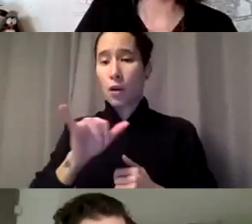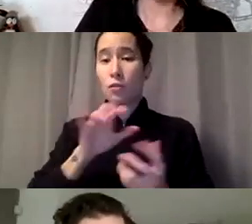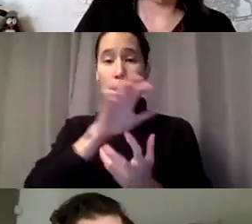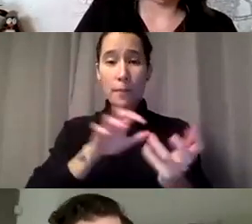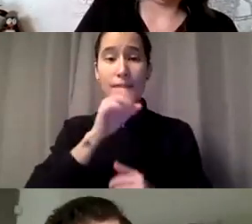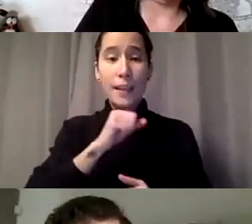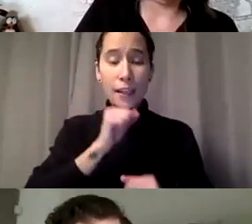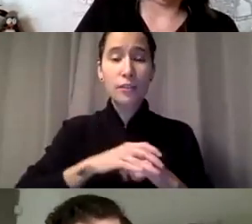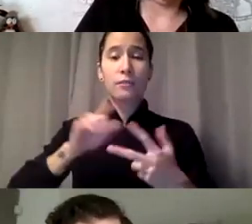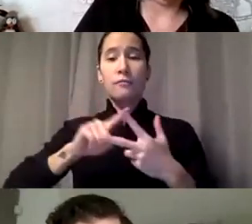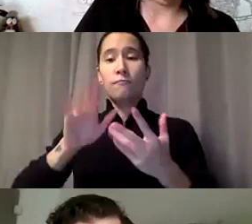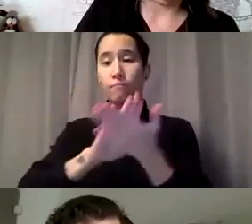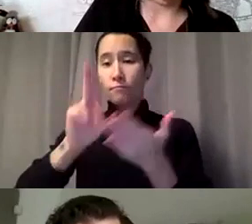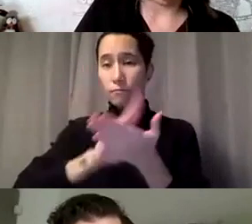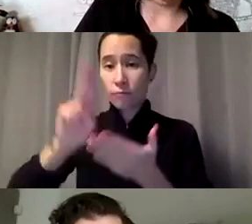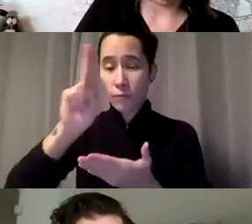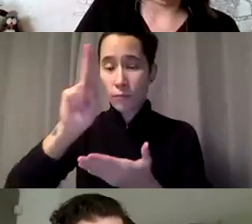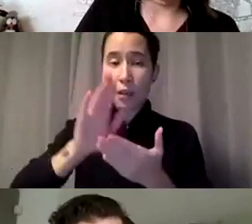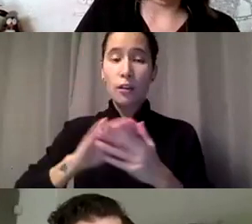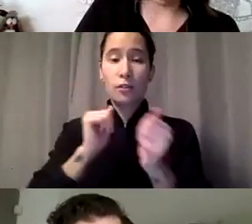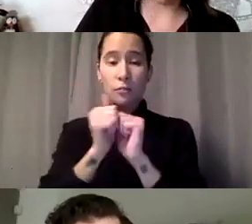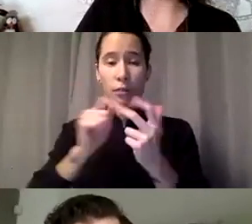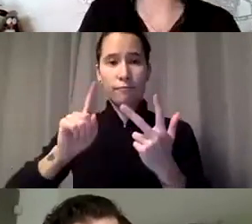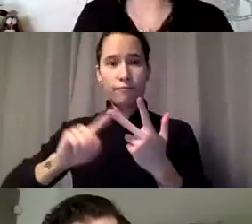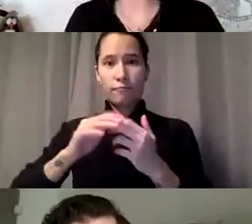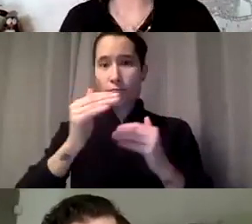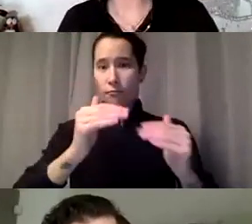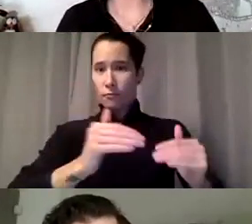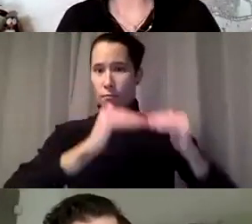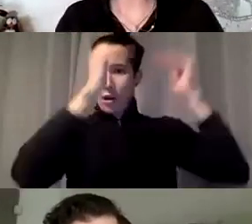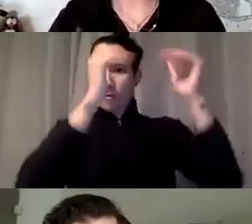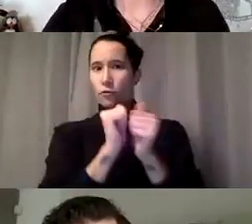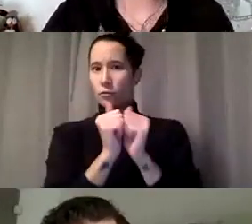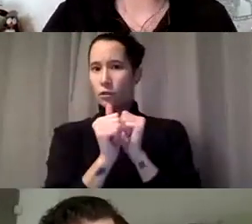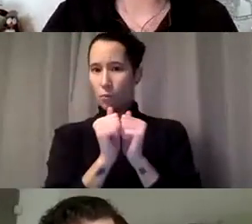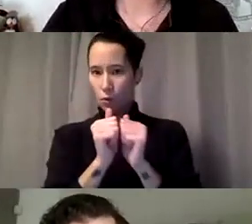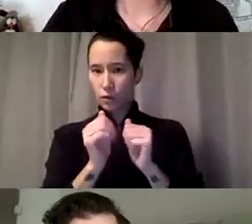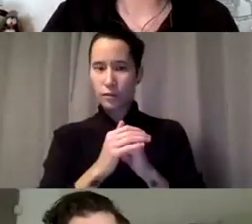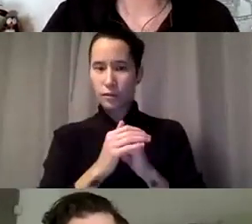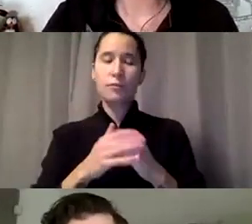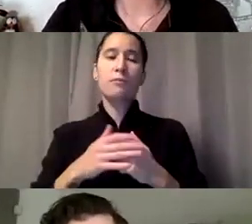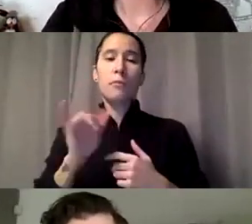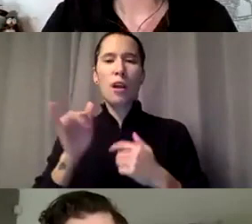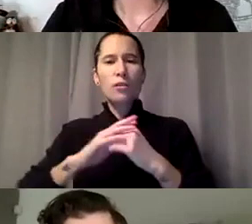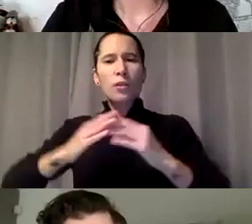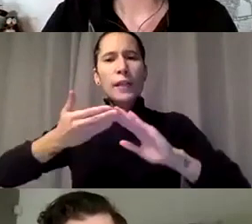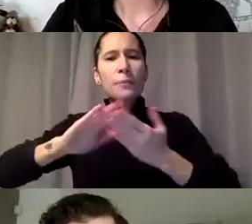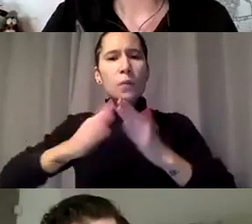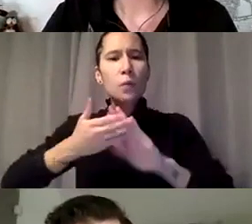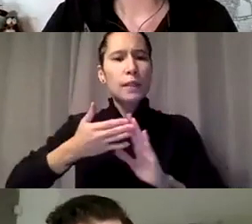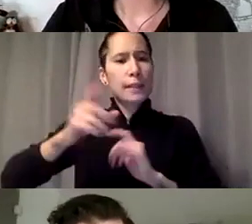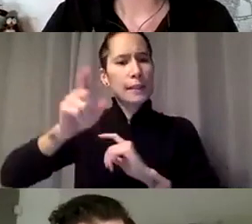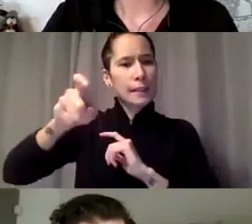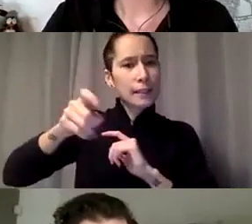sport, high performance sport definition, and clearly articulating what community means, as well as the definition